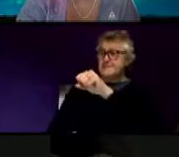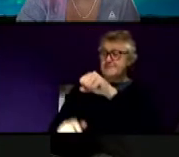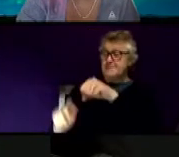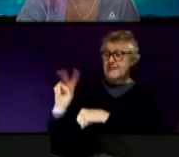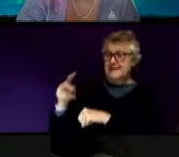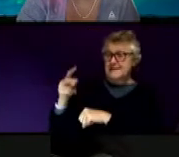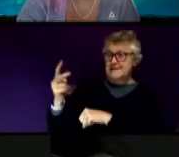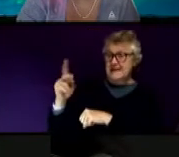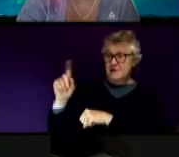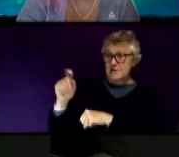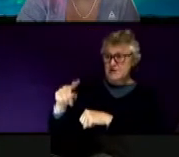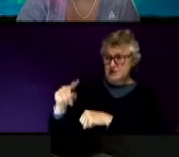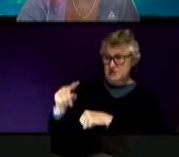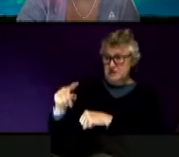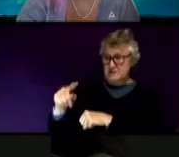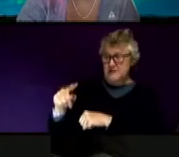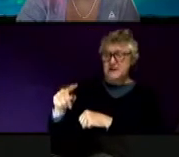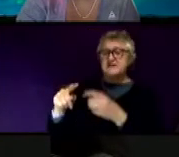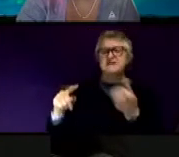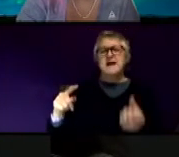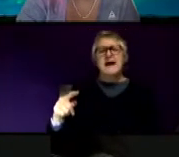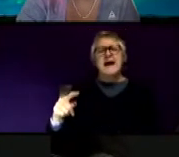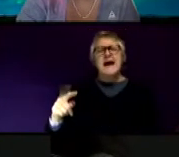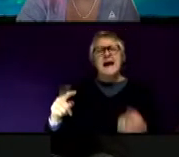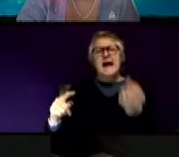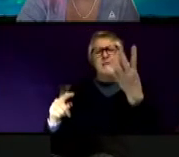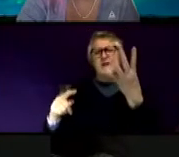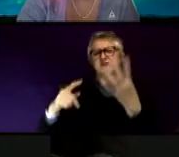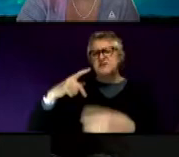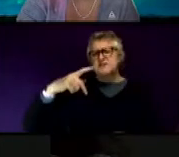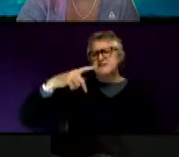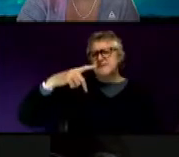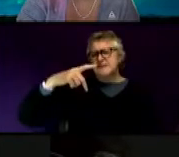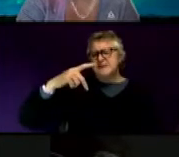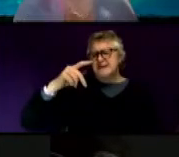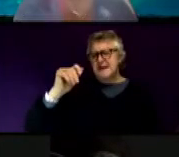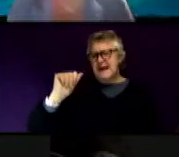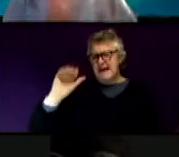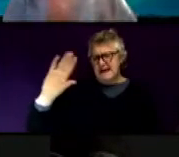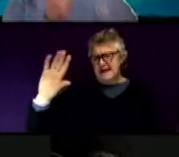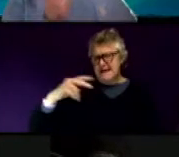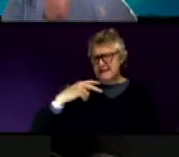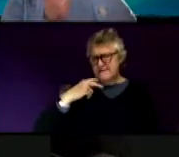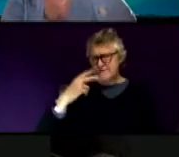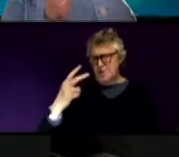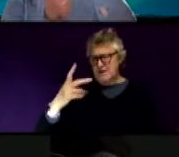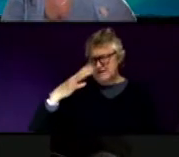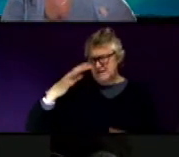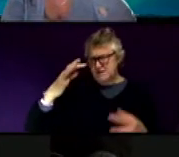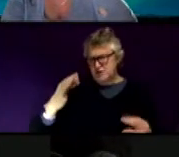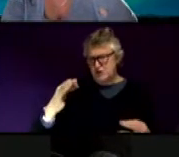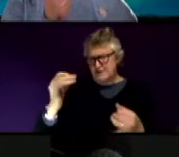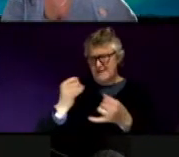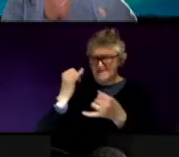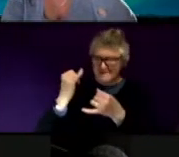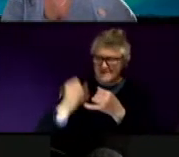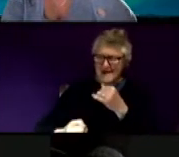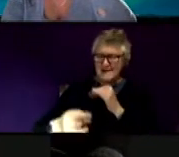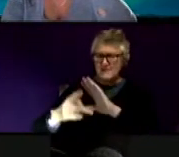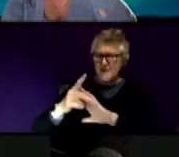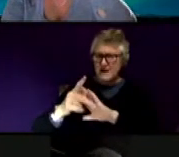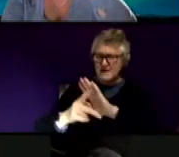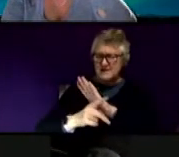question is, and to what degree does PPA's voice on the subject determine the final policy and